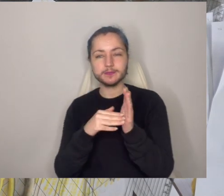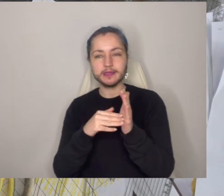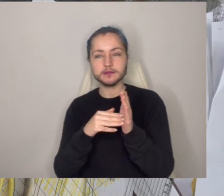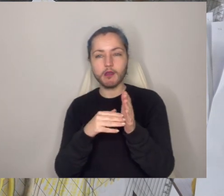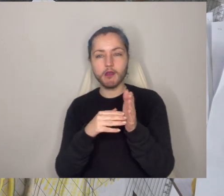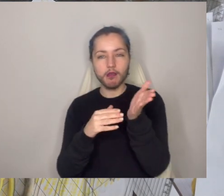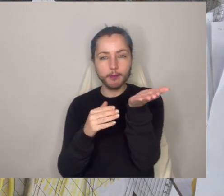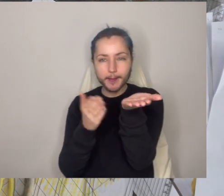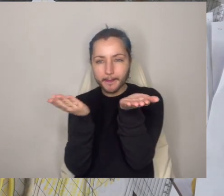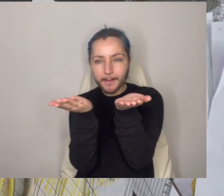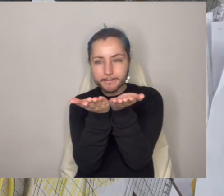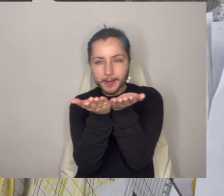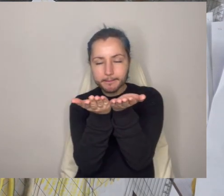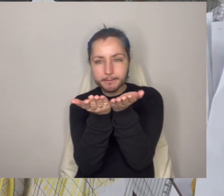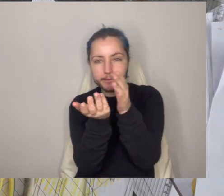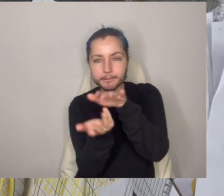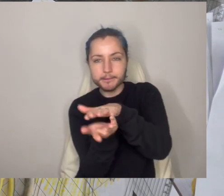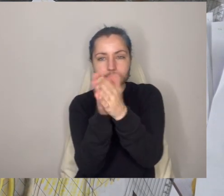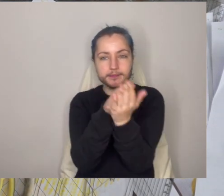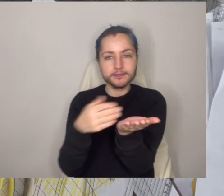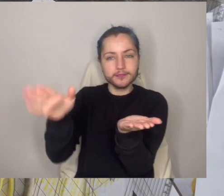So all the way along.